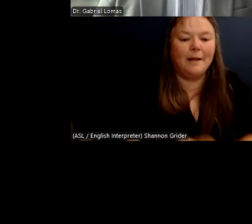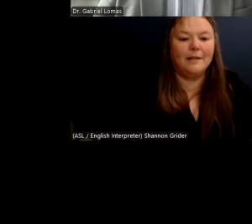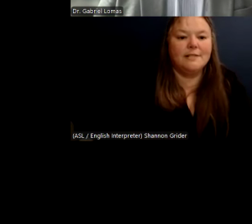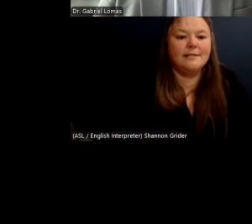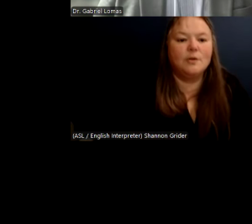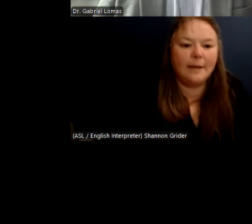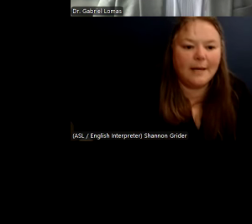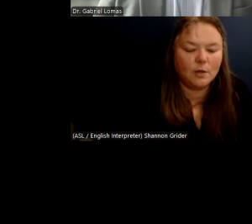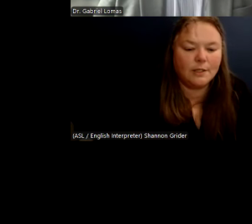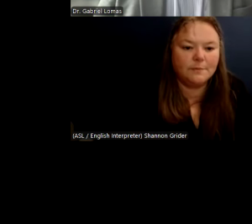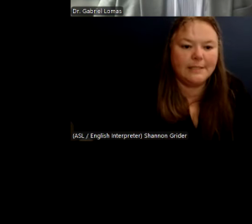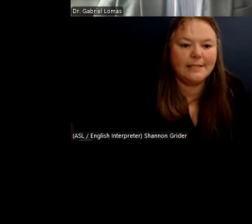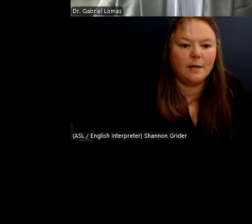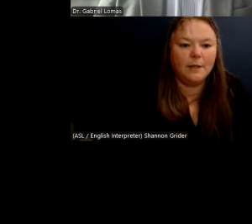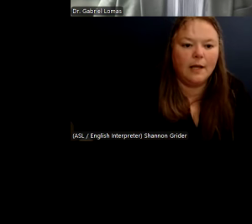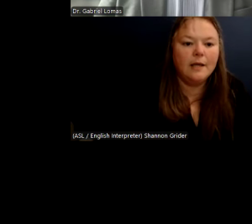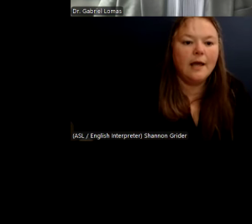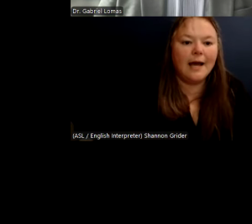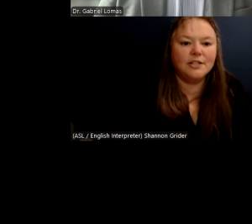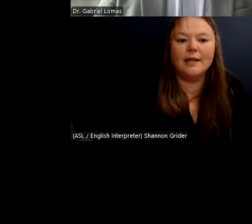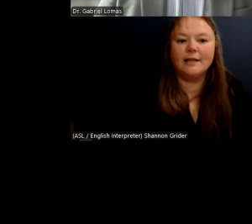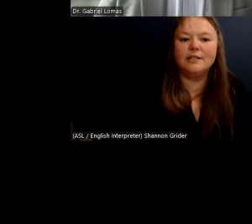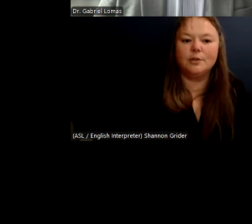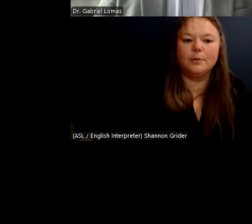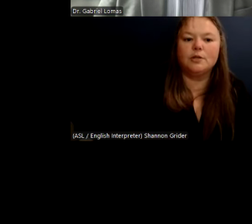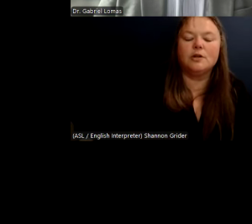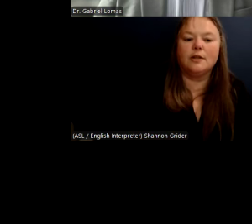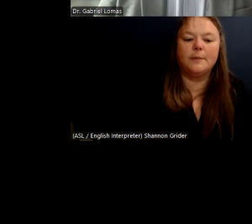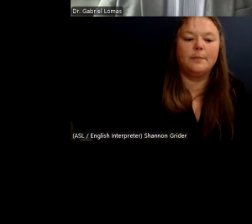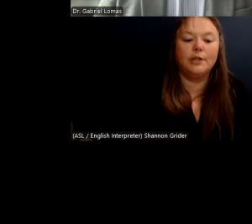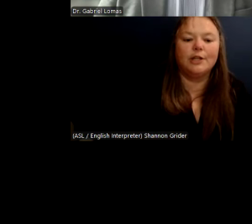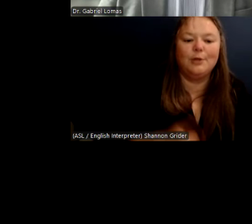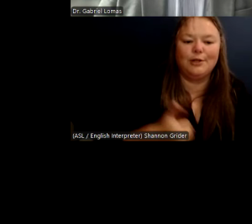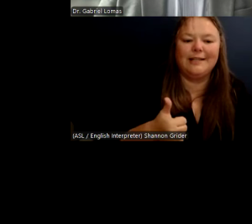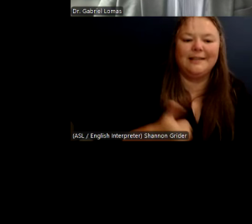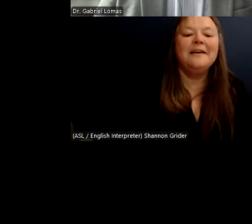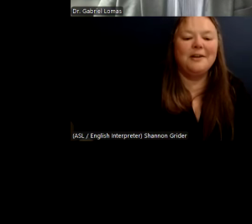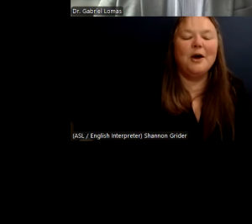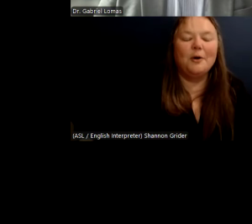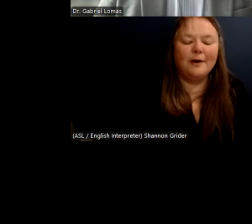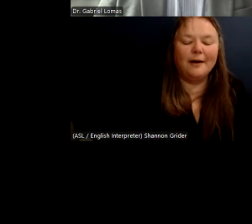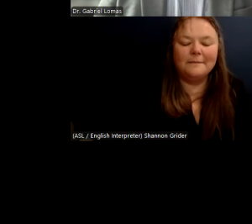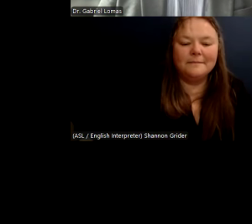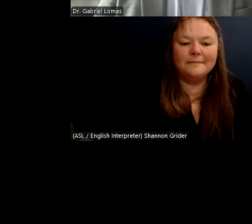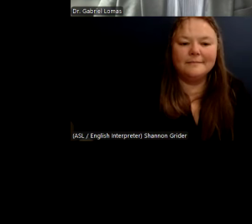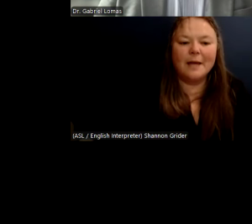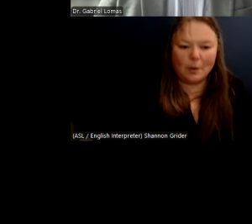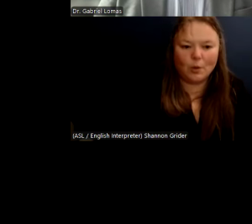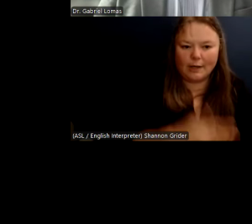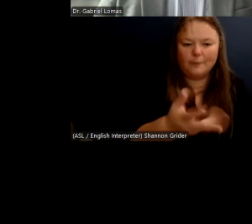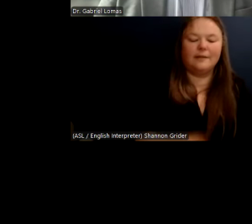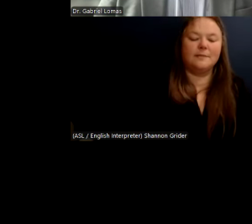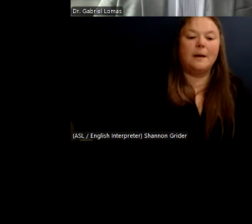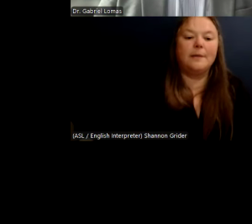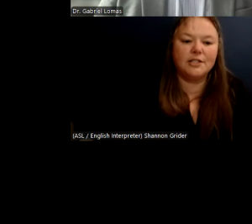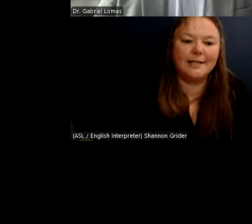My apologies. So Deb asked a question. Please tell me what I should let the interpreters or other people in the community know. about